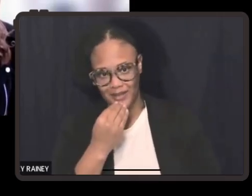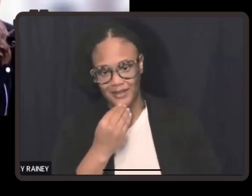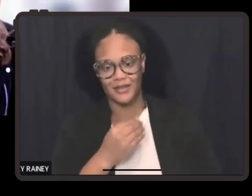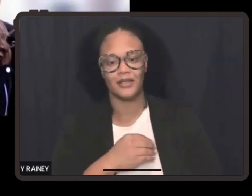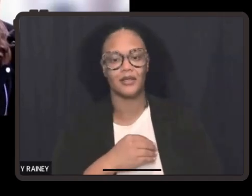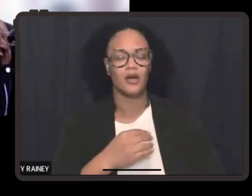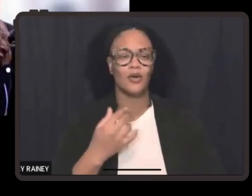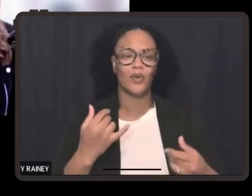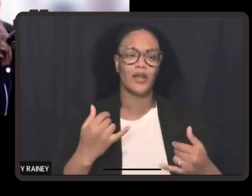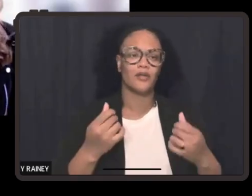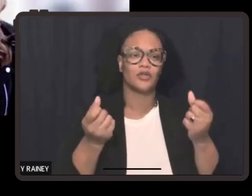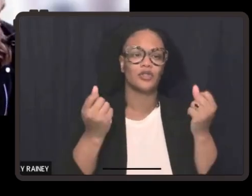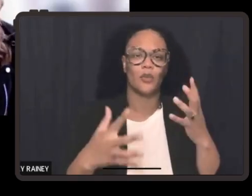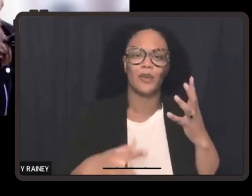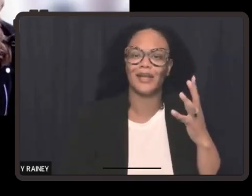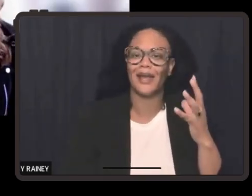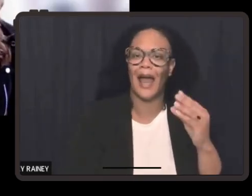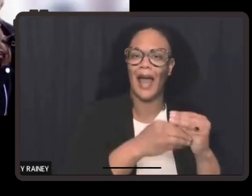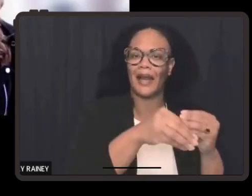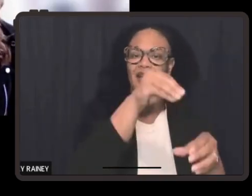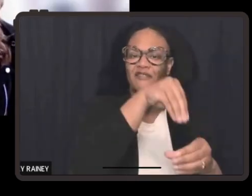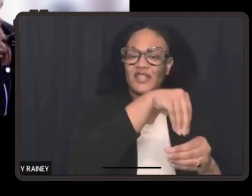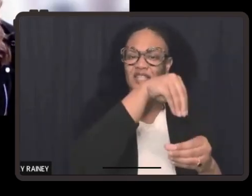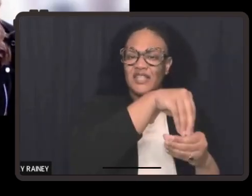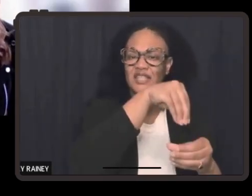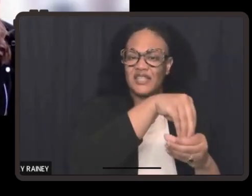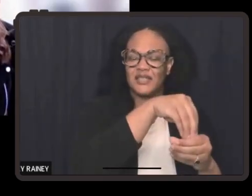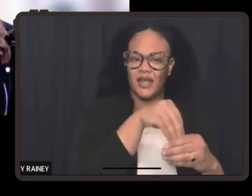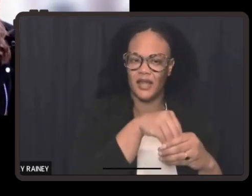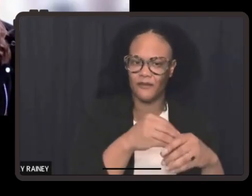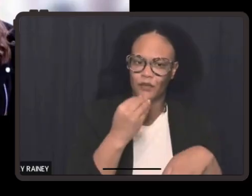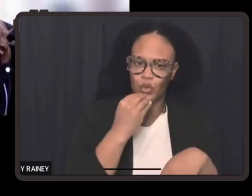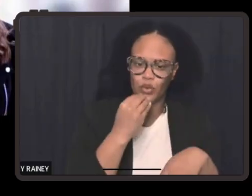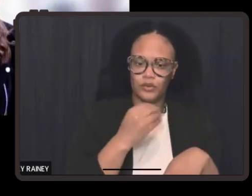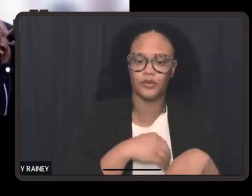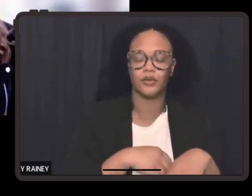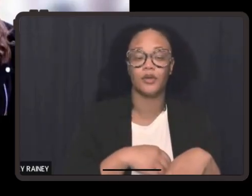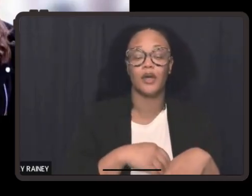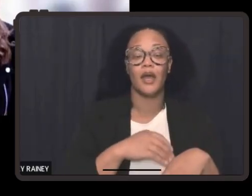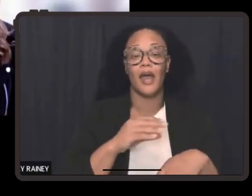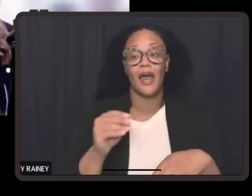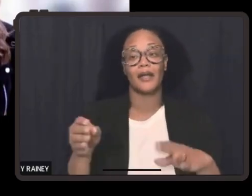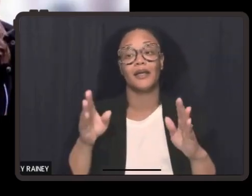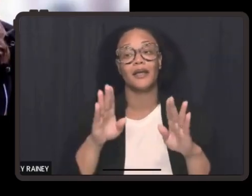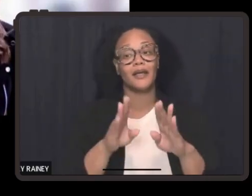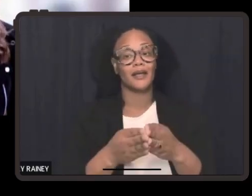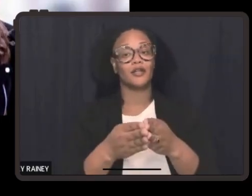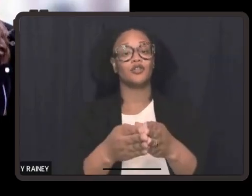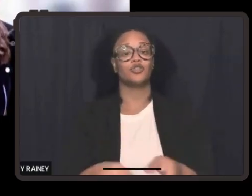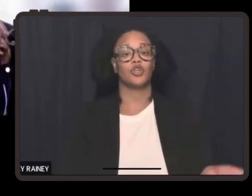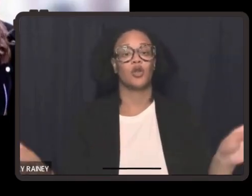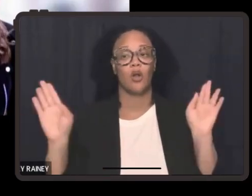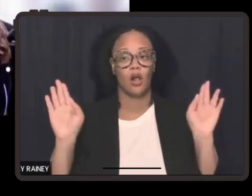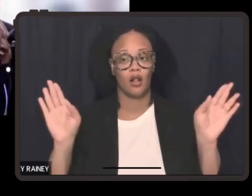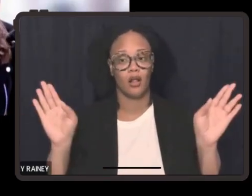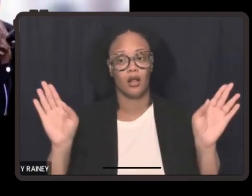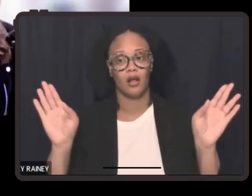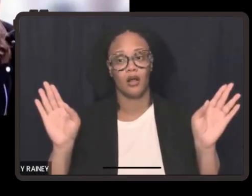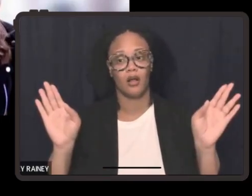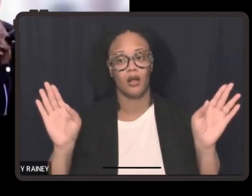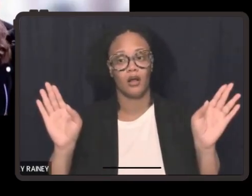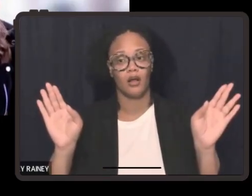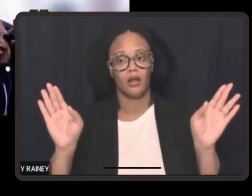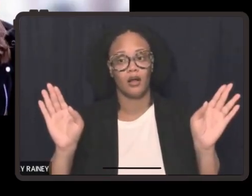much things. I know families that have this is general, and this is, you know, again, I'm a pediatrician, but